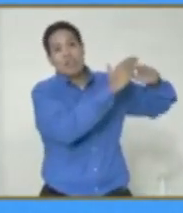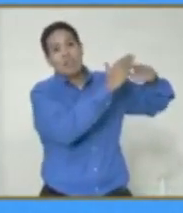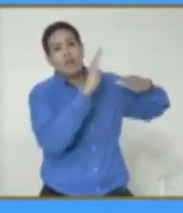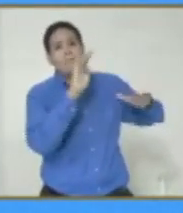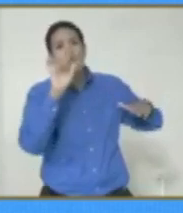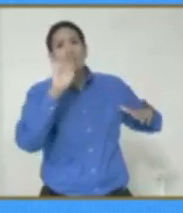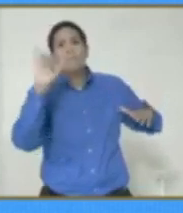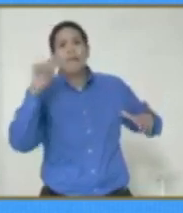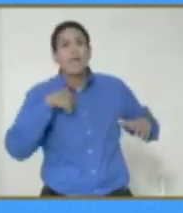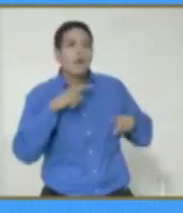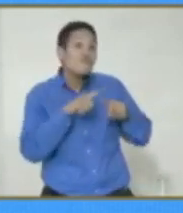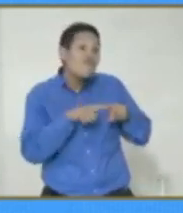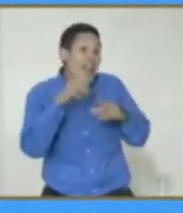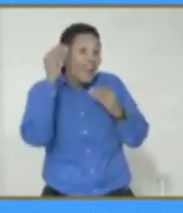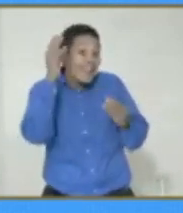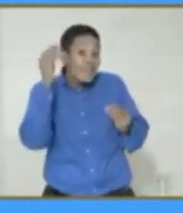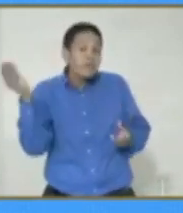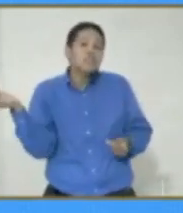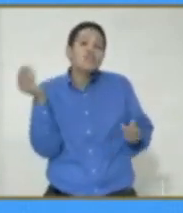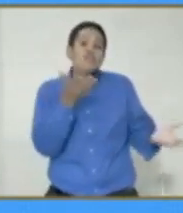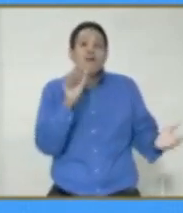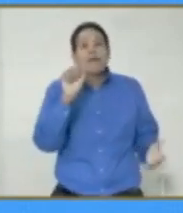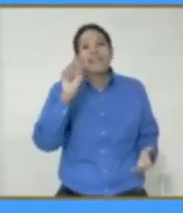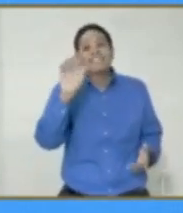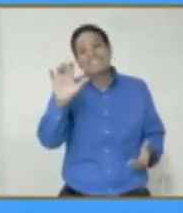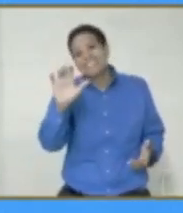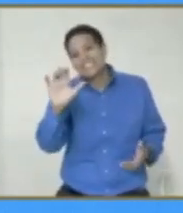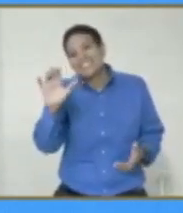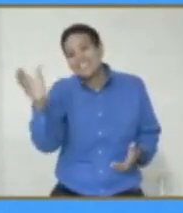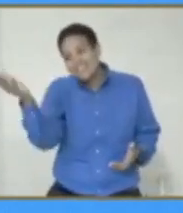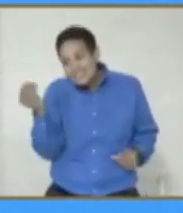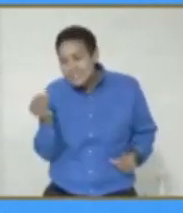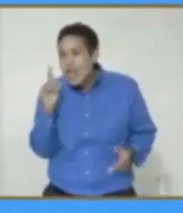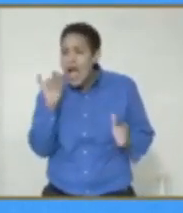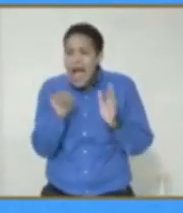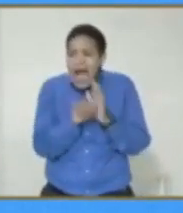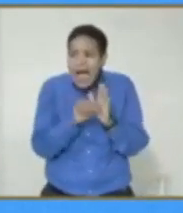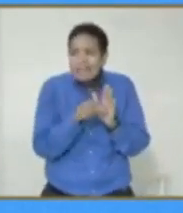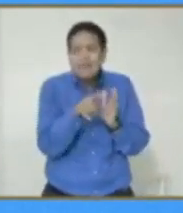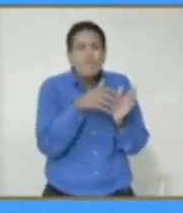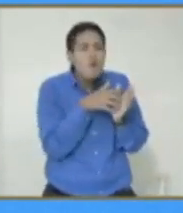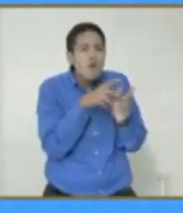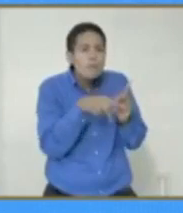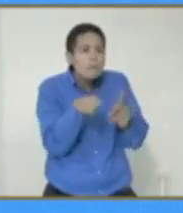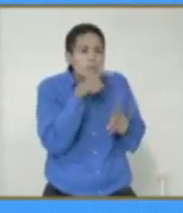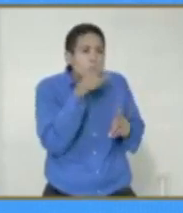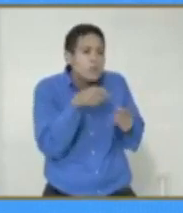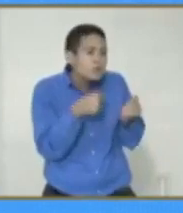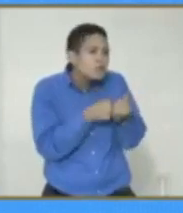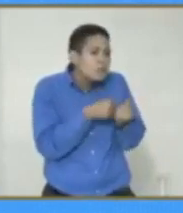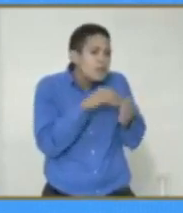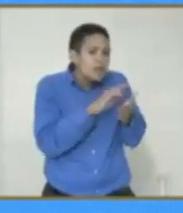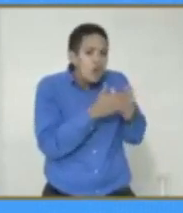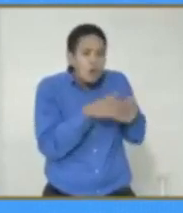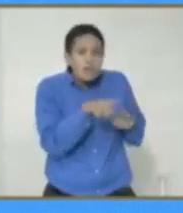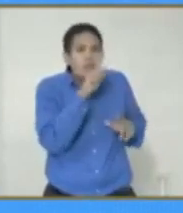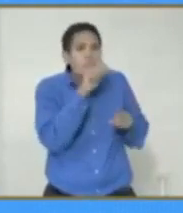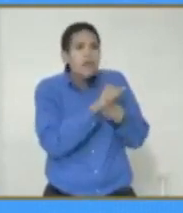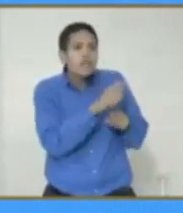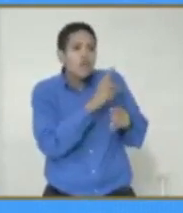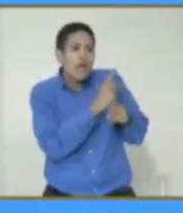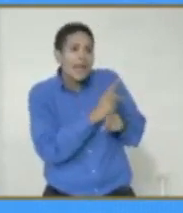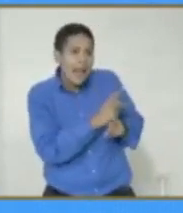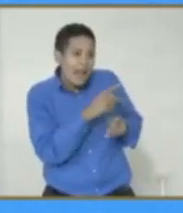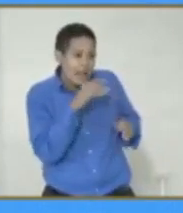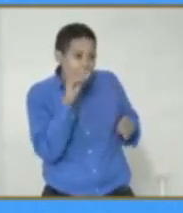rely on the information provided by the SCC to identify the vulnerable persons within those communities, to ensure that the care packages